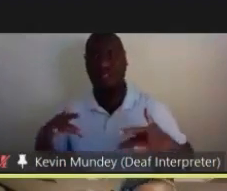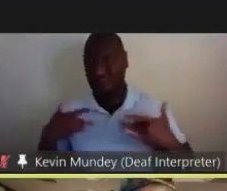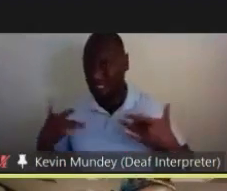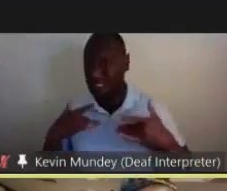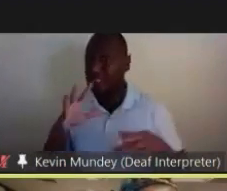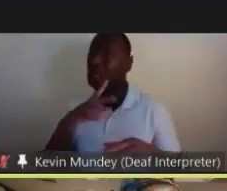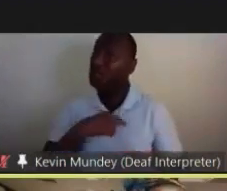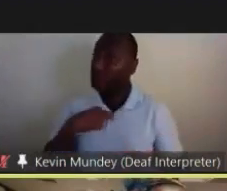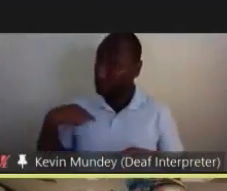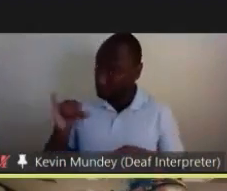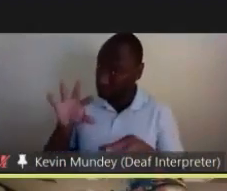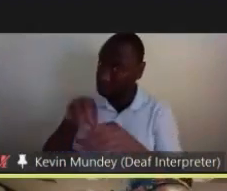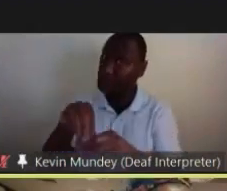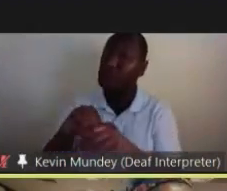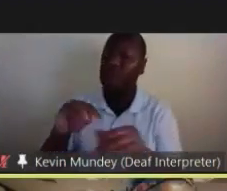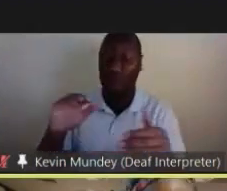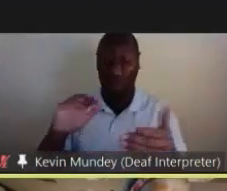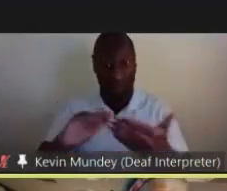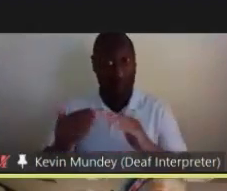in community events.